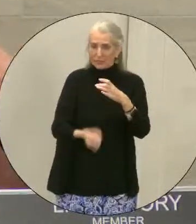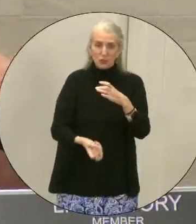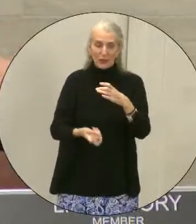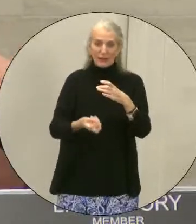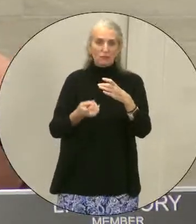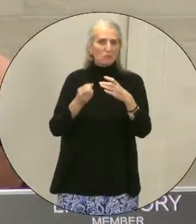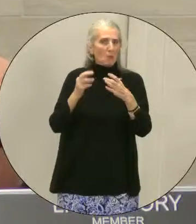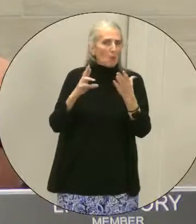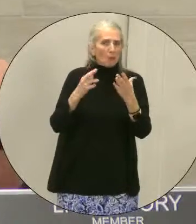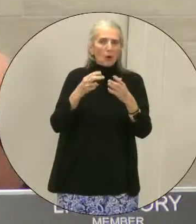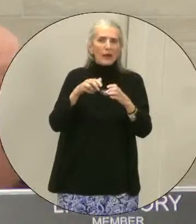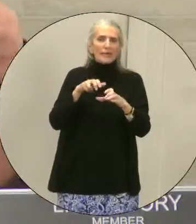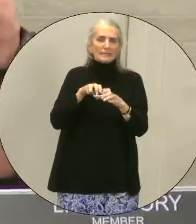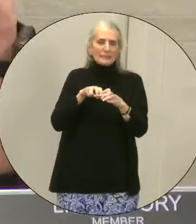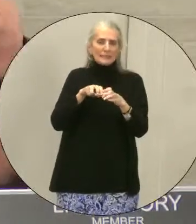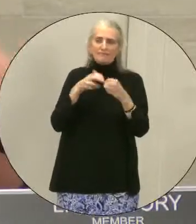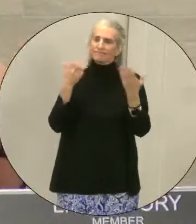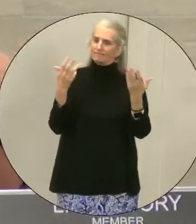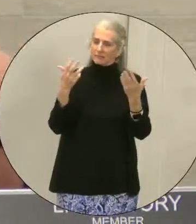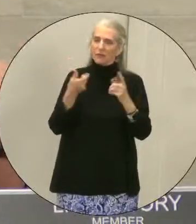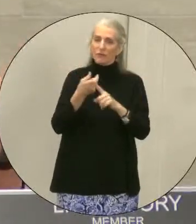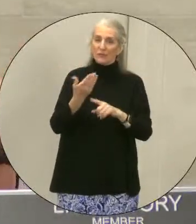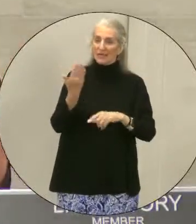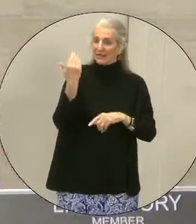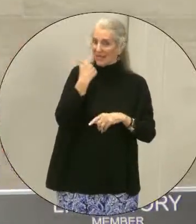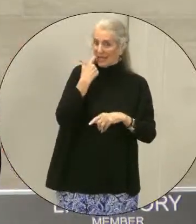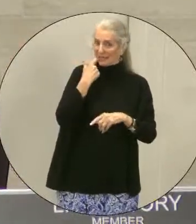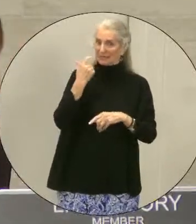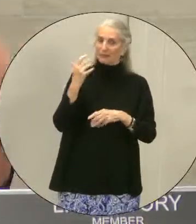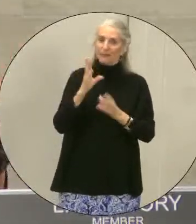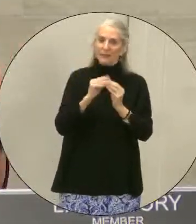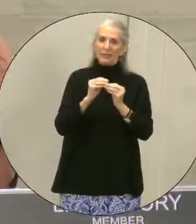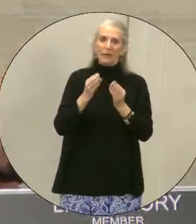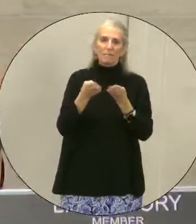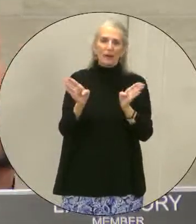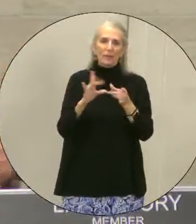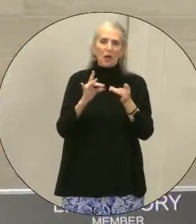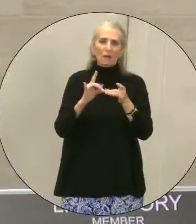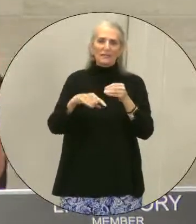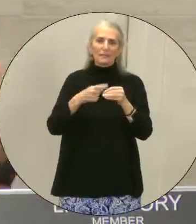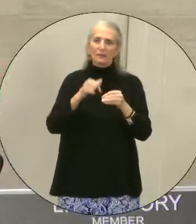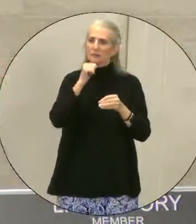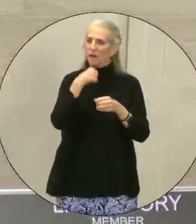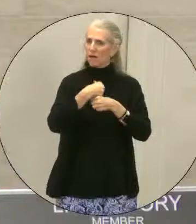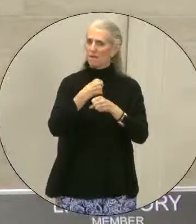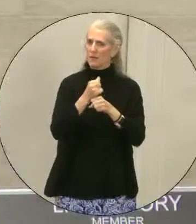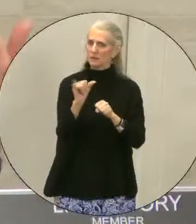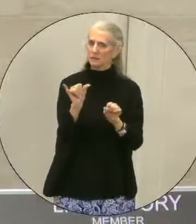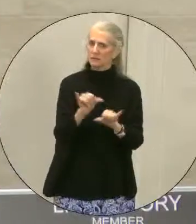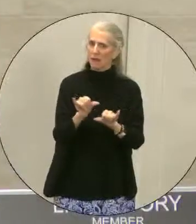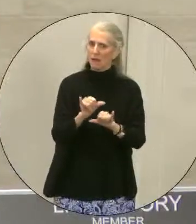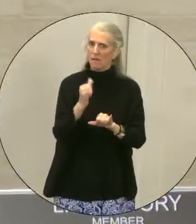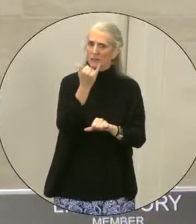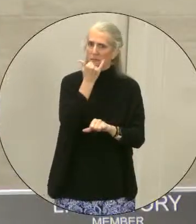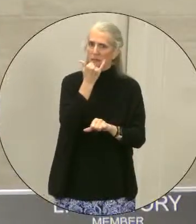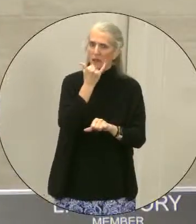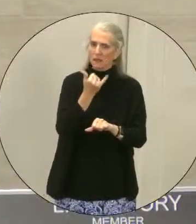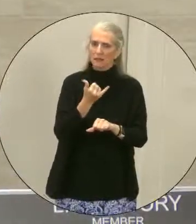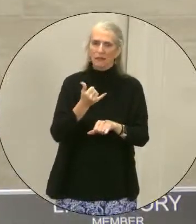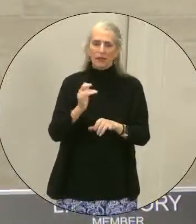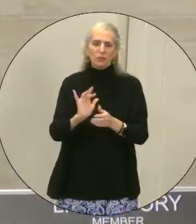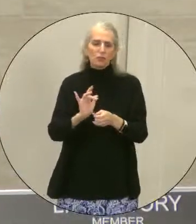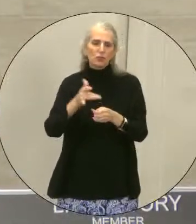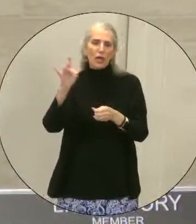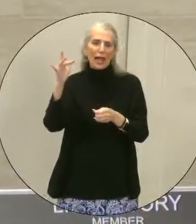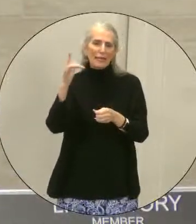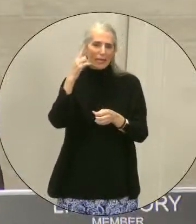from last meeting, the public comment about don't make the same mistake that was made before, picking the shiny penny